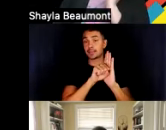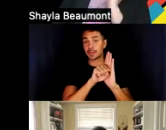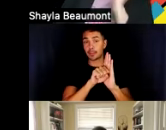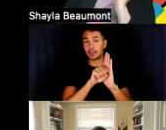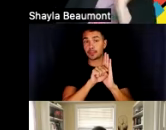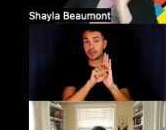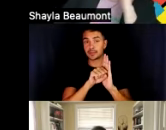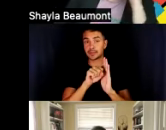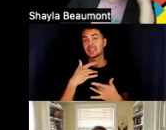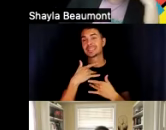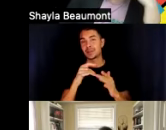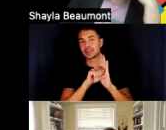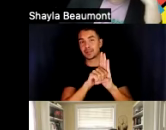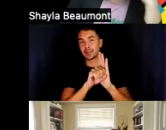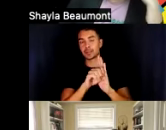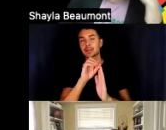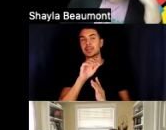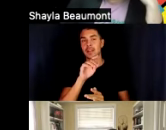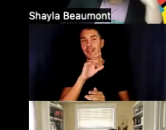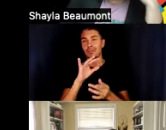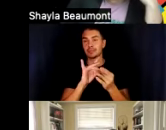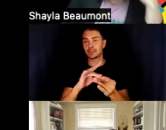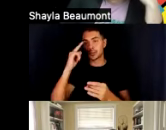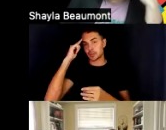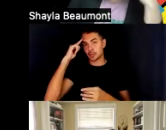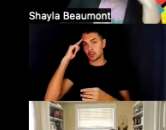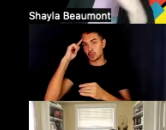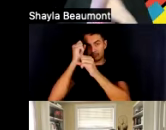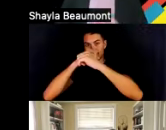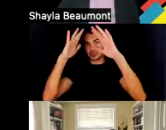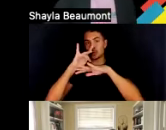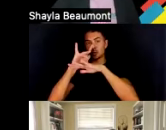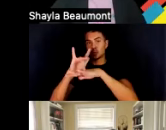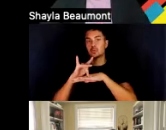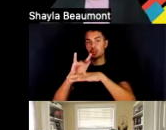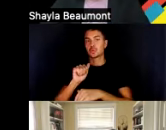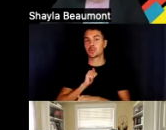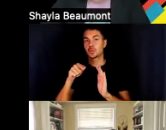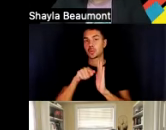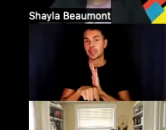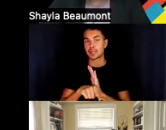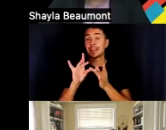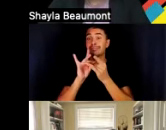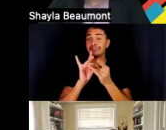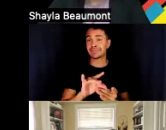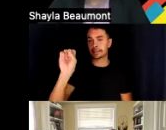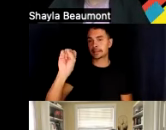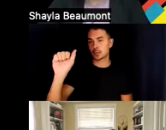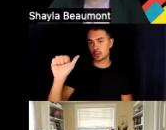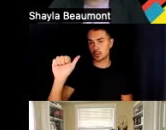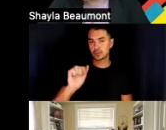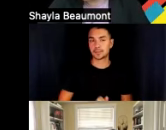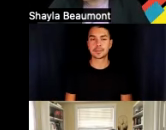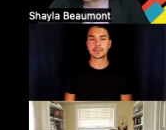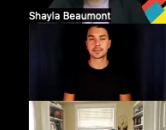So now we'll discuss the symptoms and signs of suicidal ideation as related to sexual assault. Thinking and